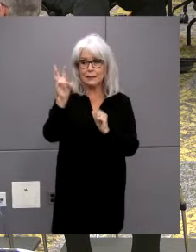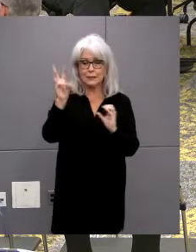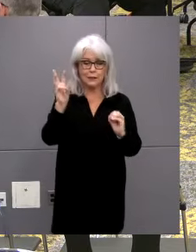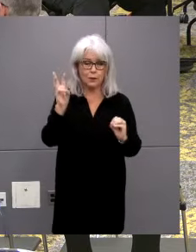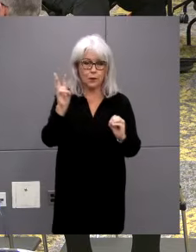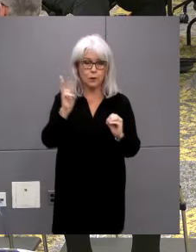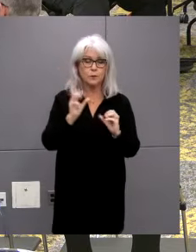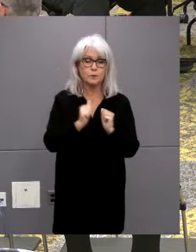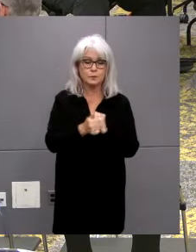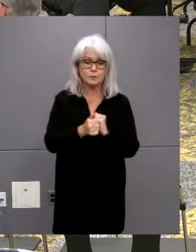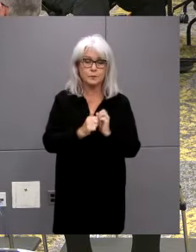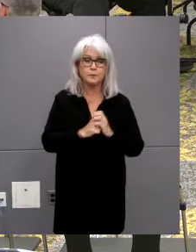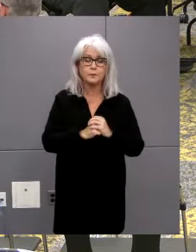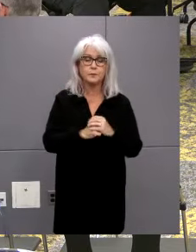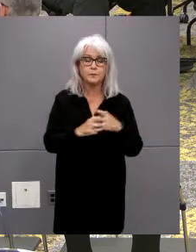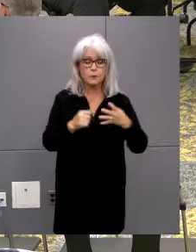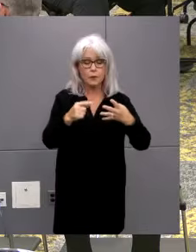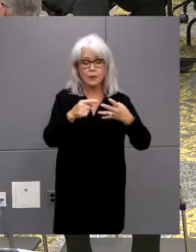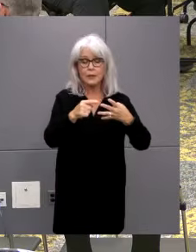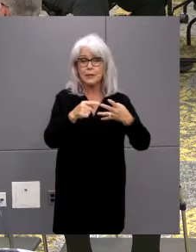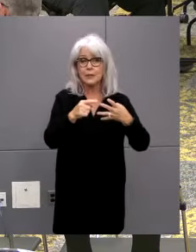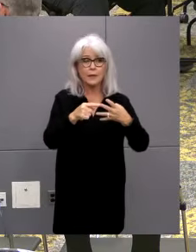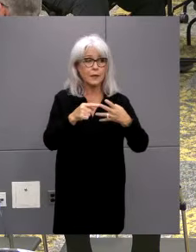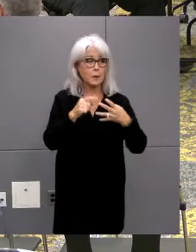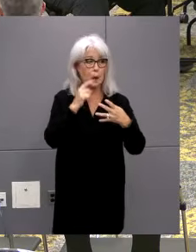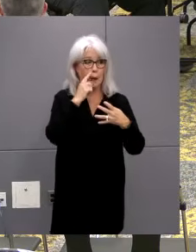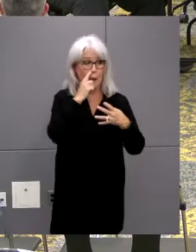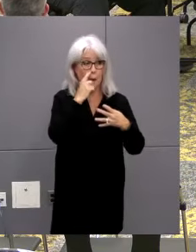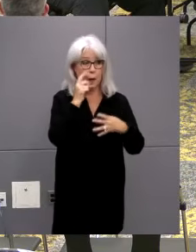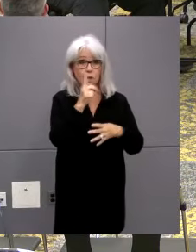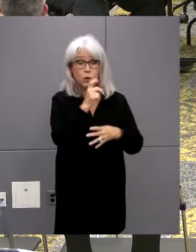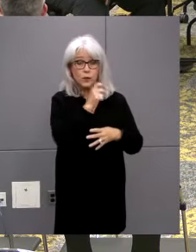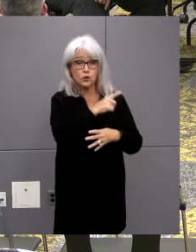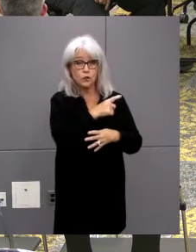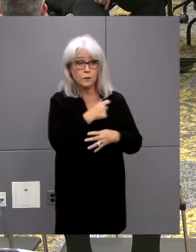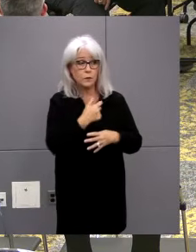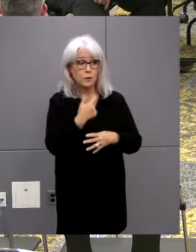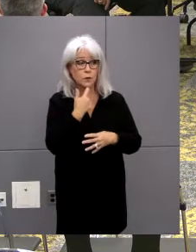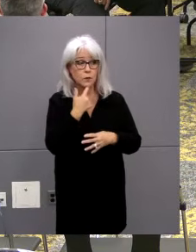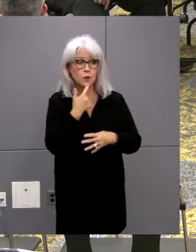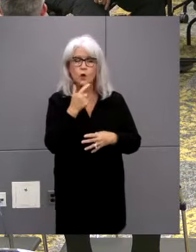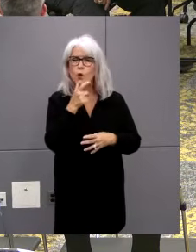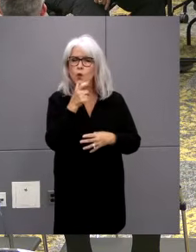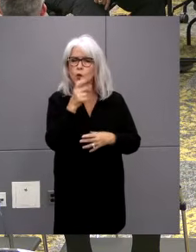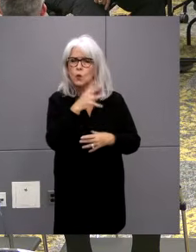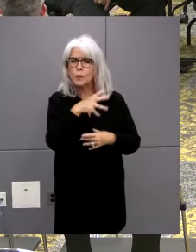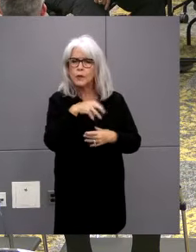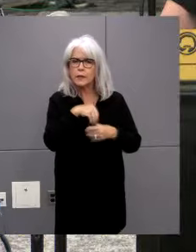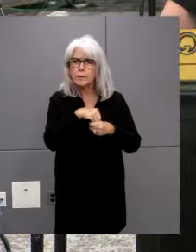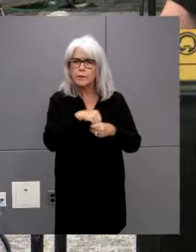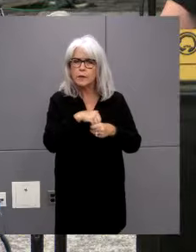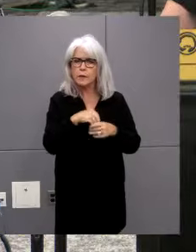6-0. Okay, the second matter, oh, I'm sorry, John.